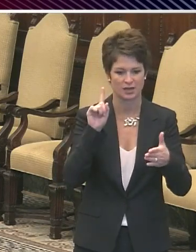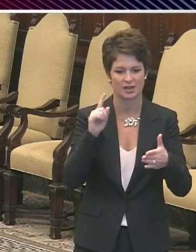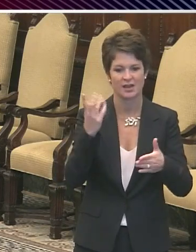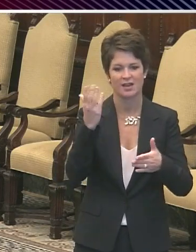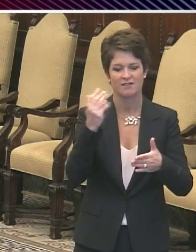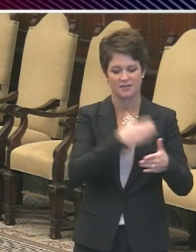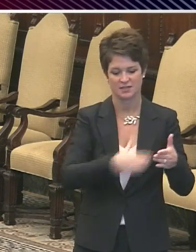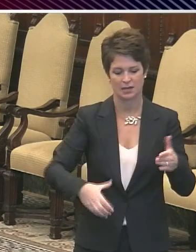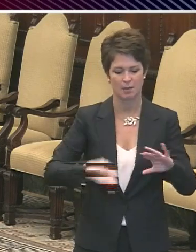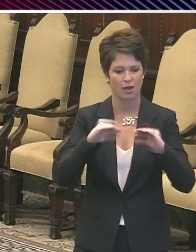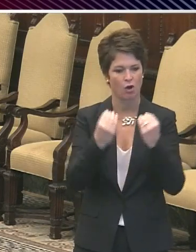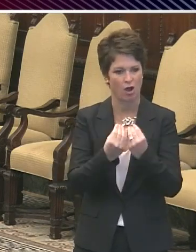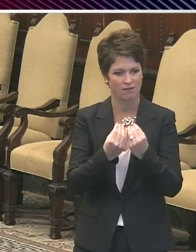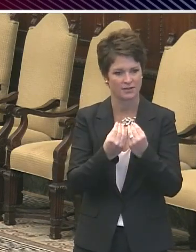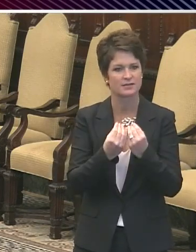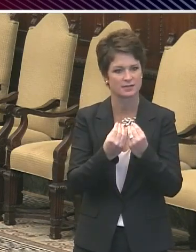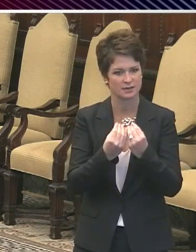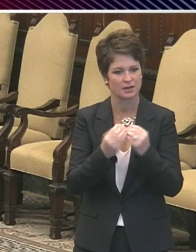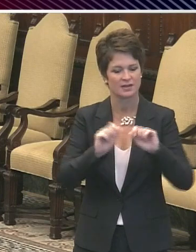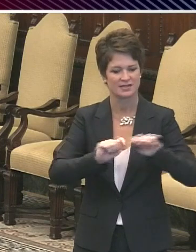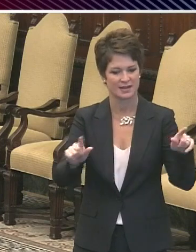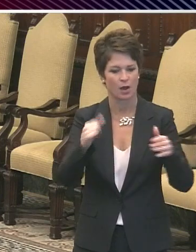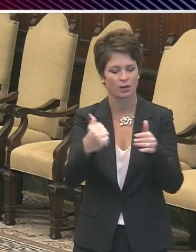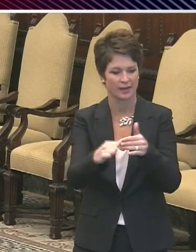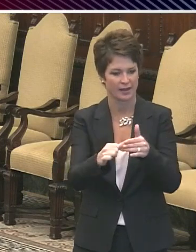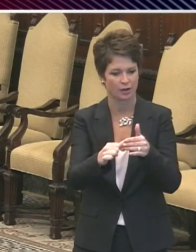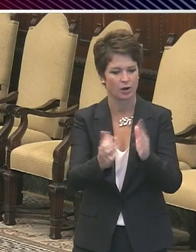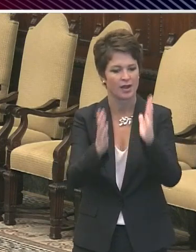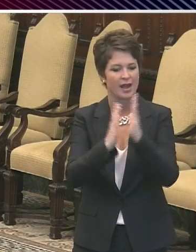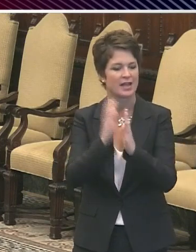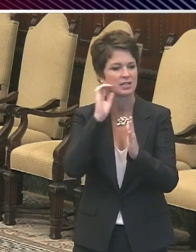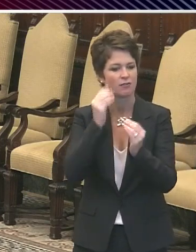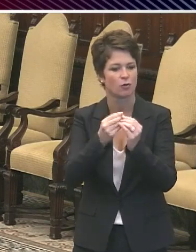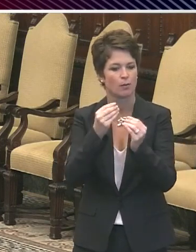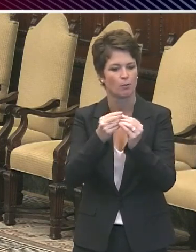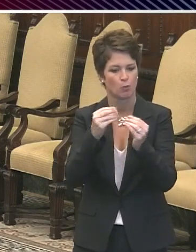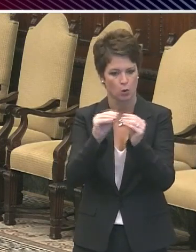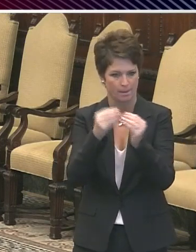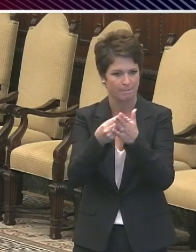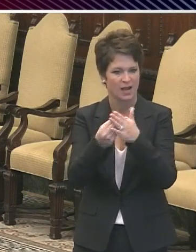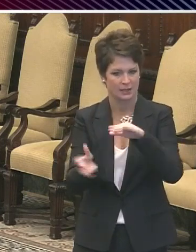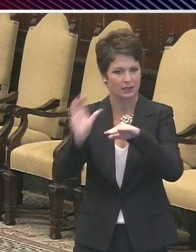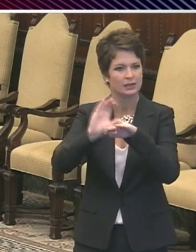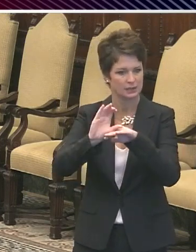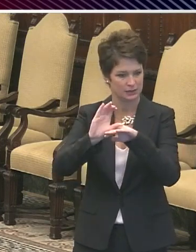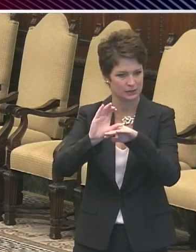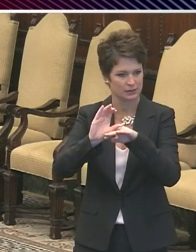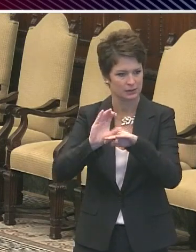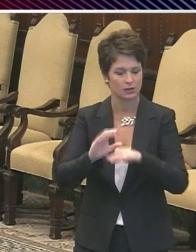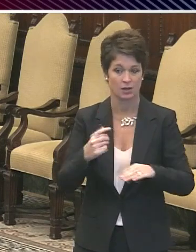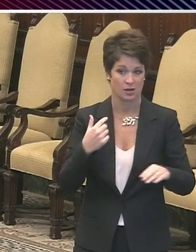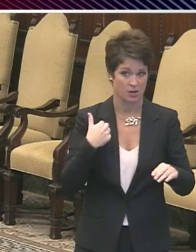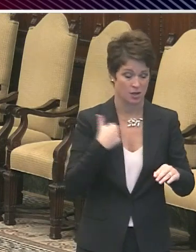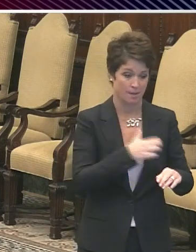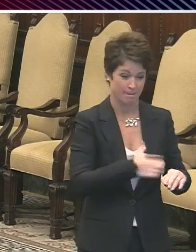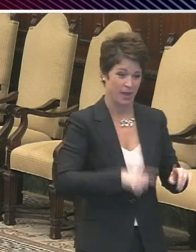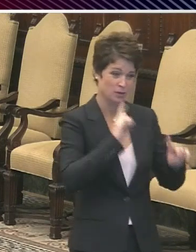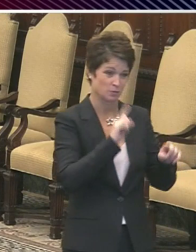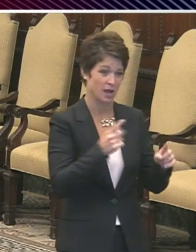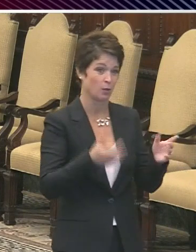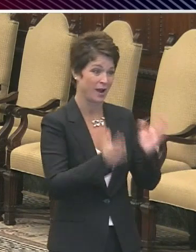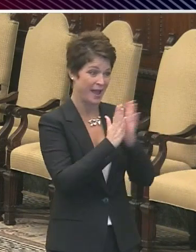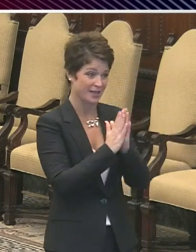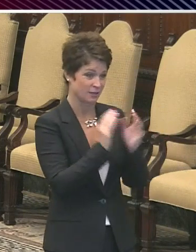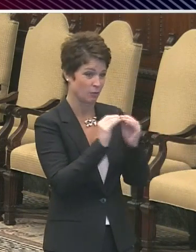15 mayoral officers, specifically requesting additional funding. We're requesting additional funding for